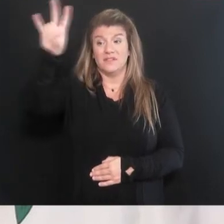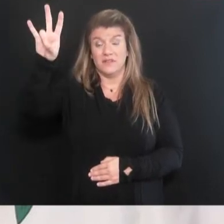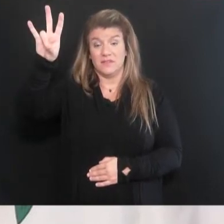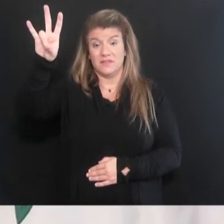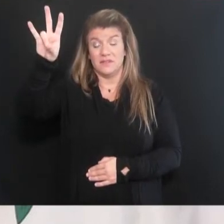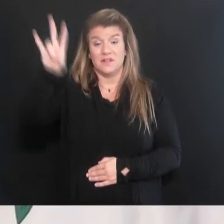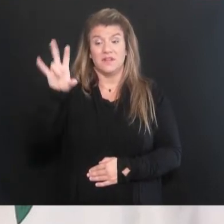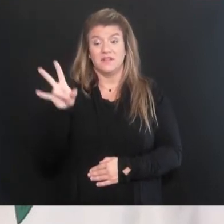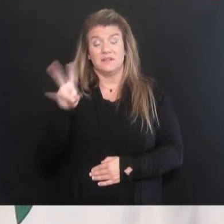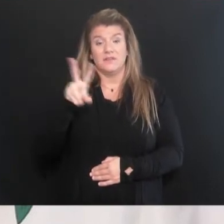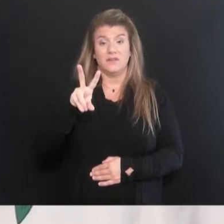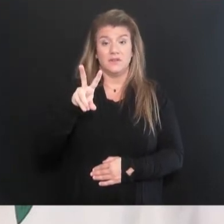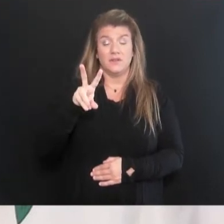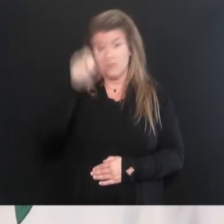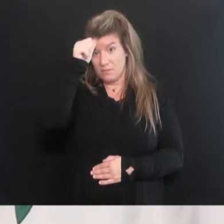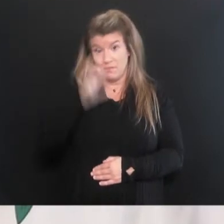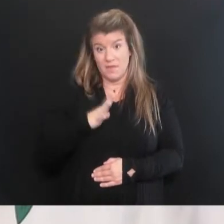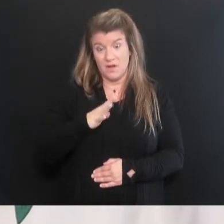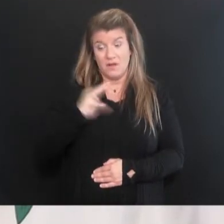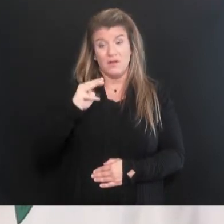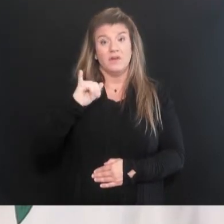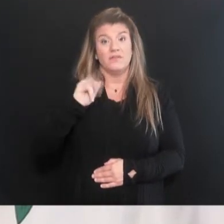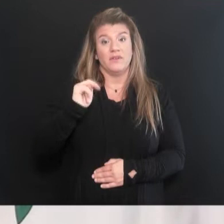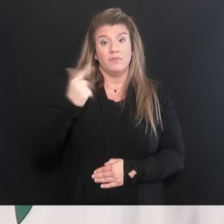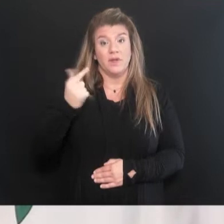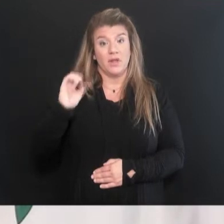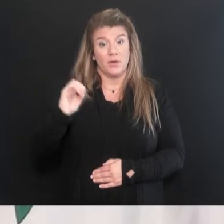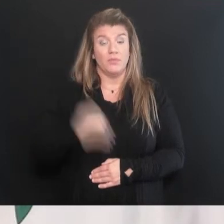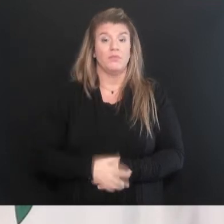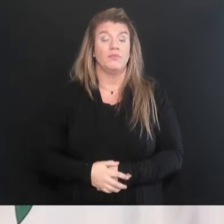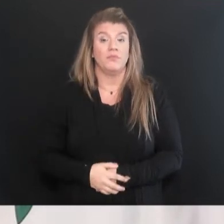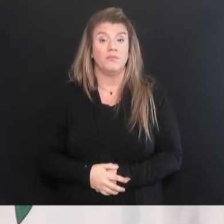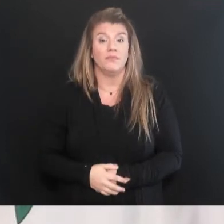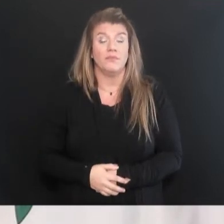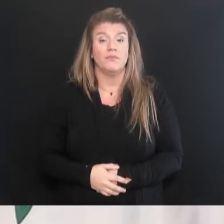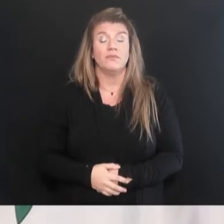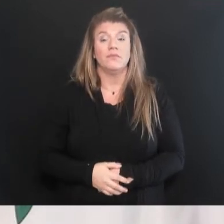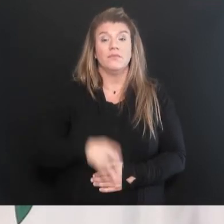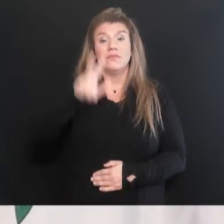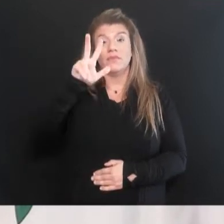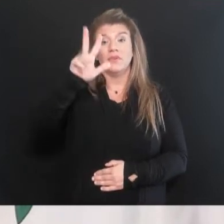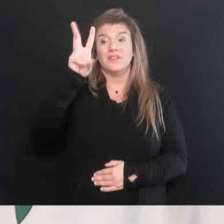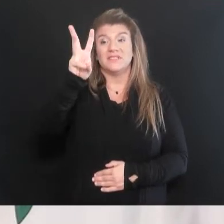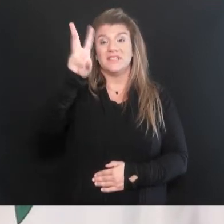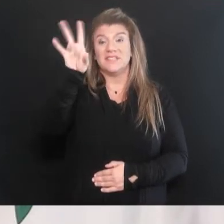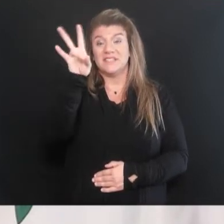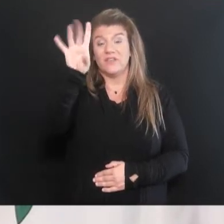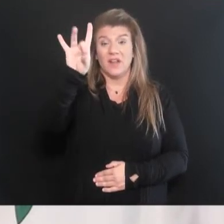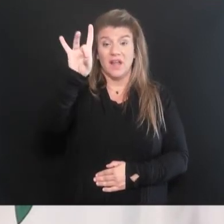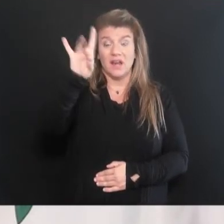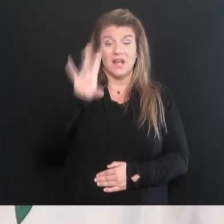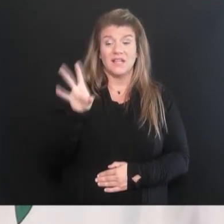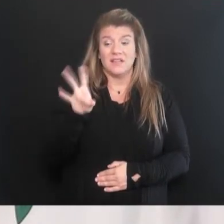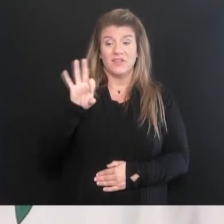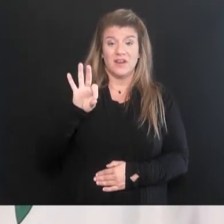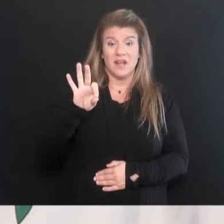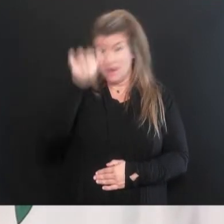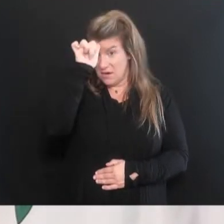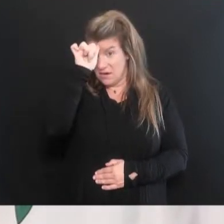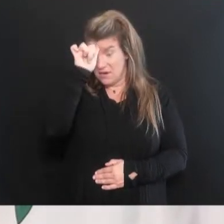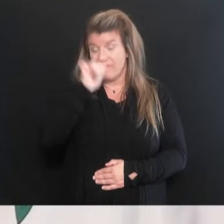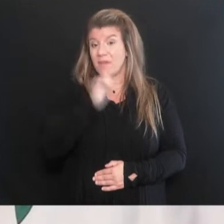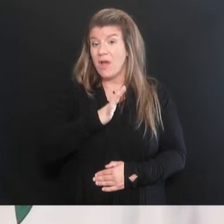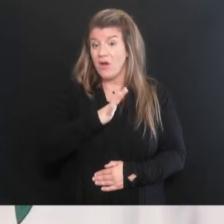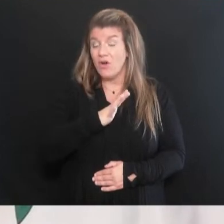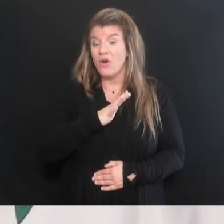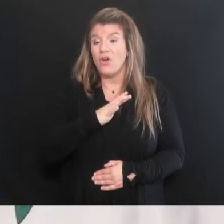death, a 72-year-old male from Mingo County. The 3,678th death, a 79-year-old